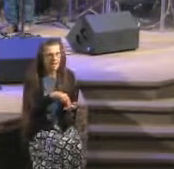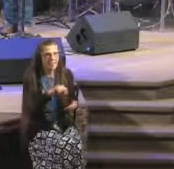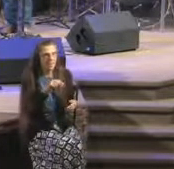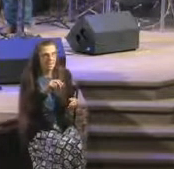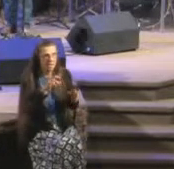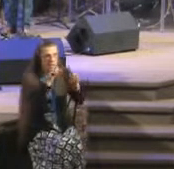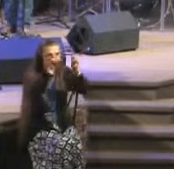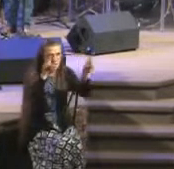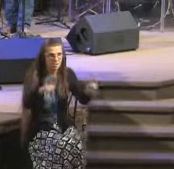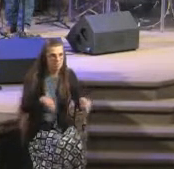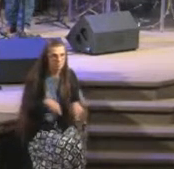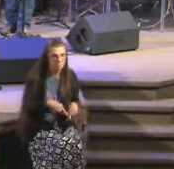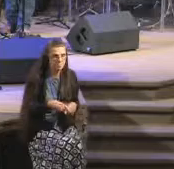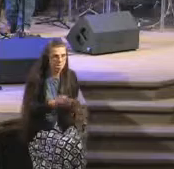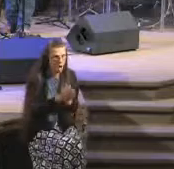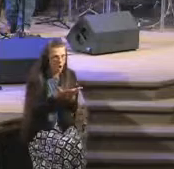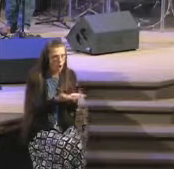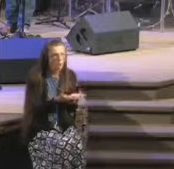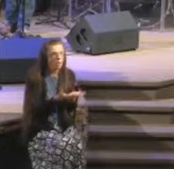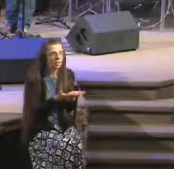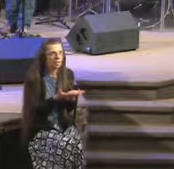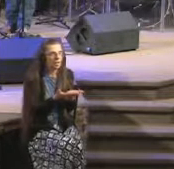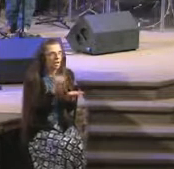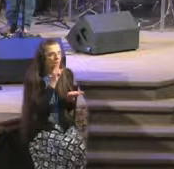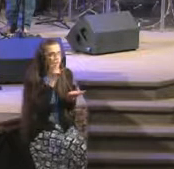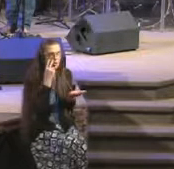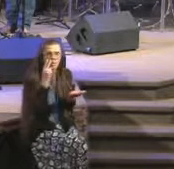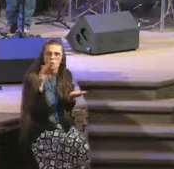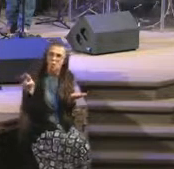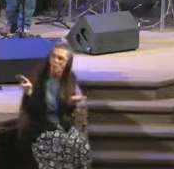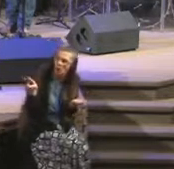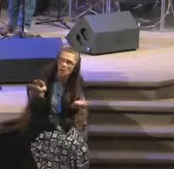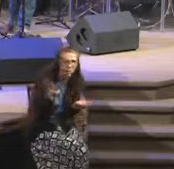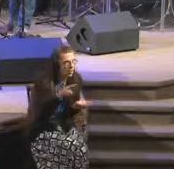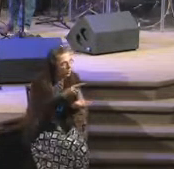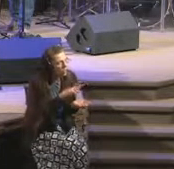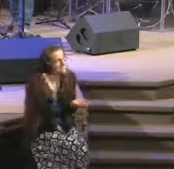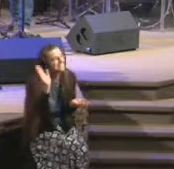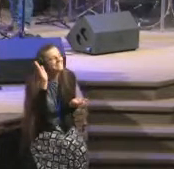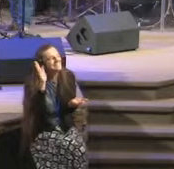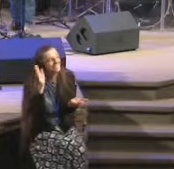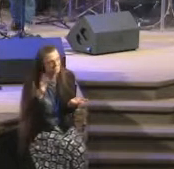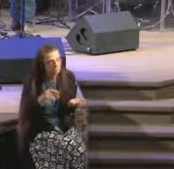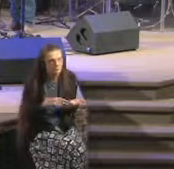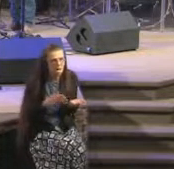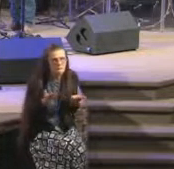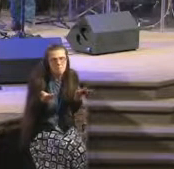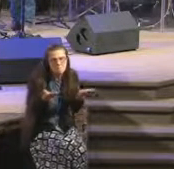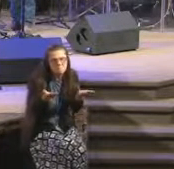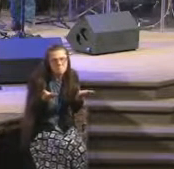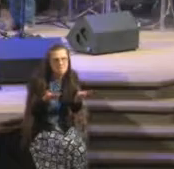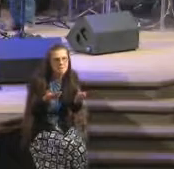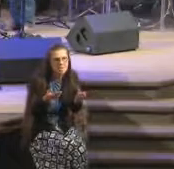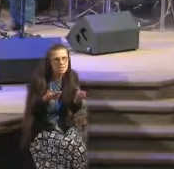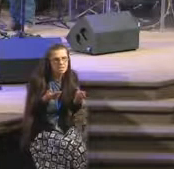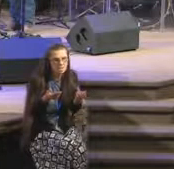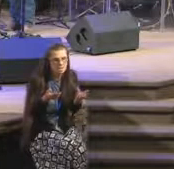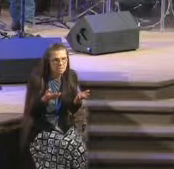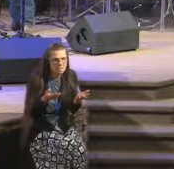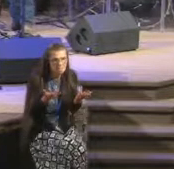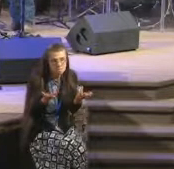on a Sunday morning, holding it open, looking at the traffic as it goes by, and waving at them, hoping somebody will come in.